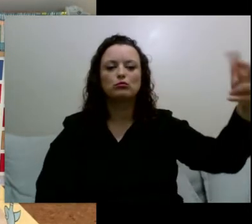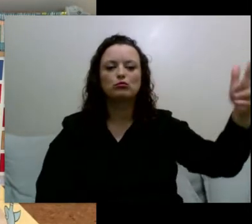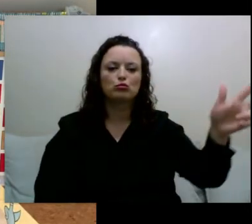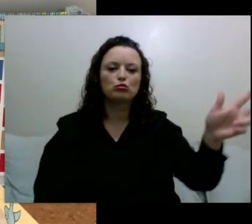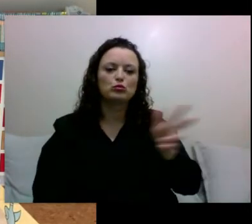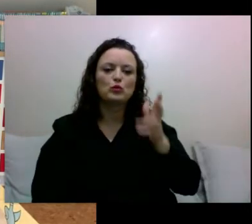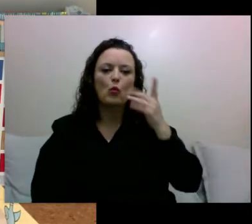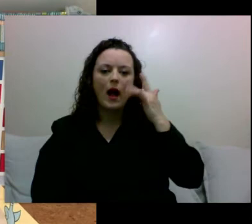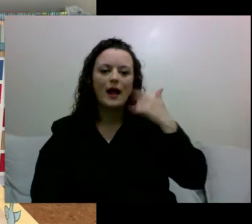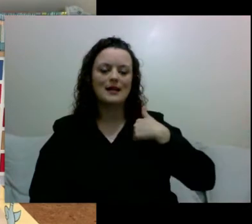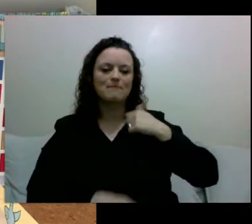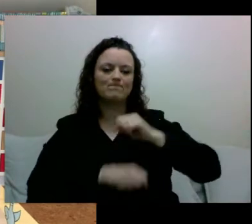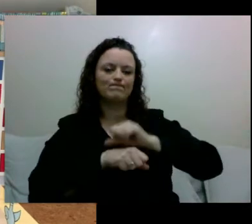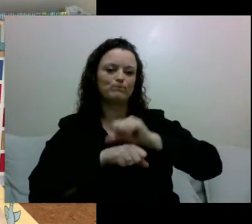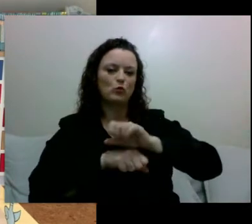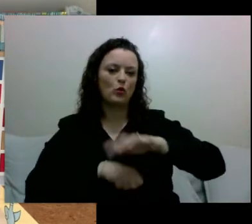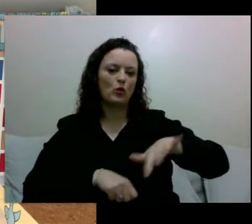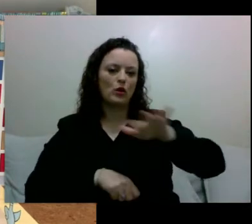fine.